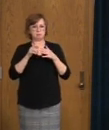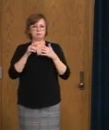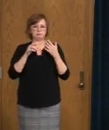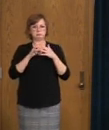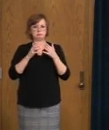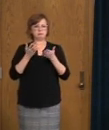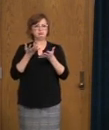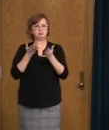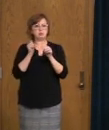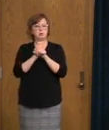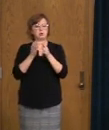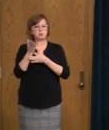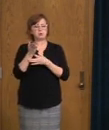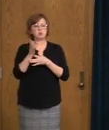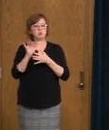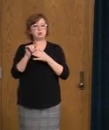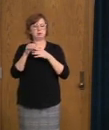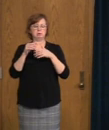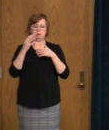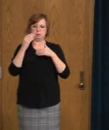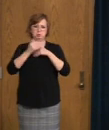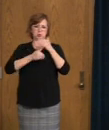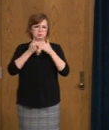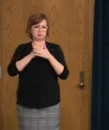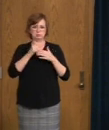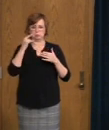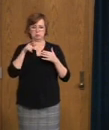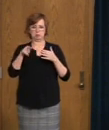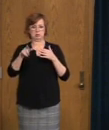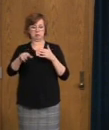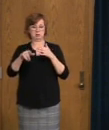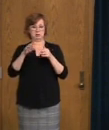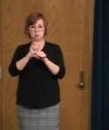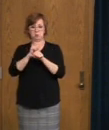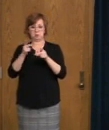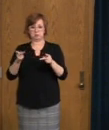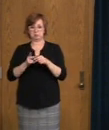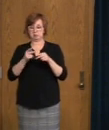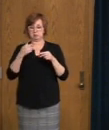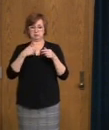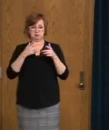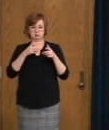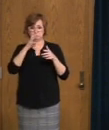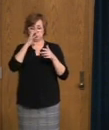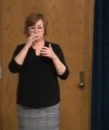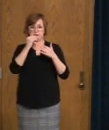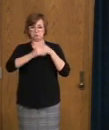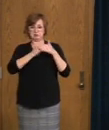various protocols that can have a major impact on mitigating the risk of